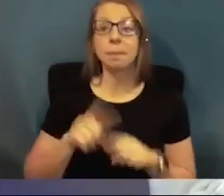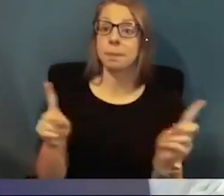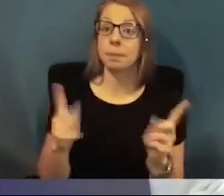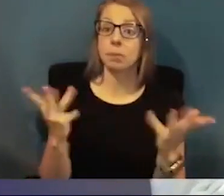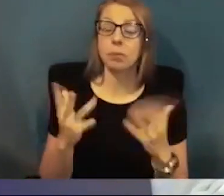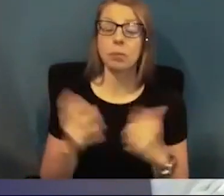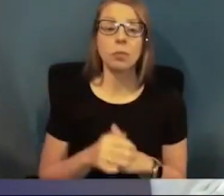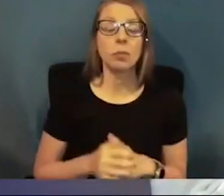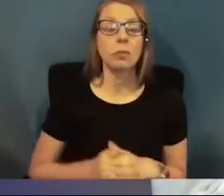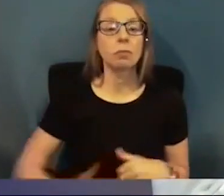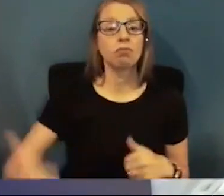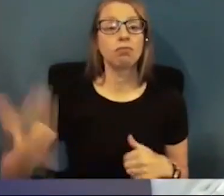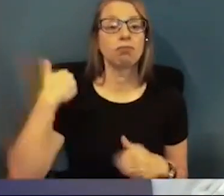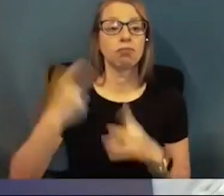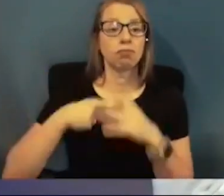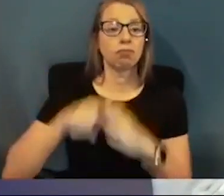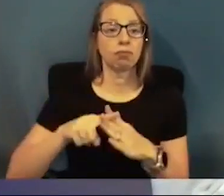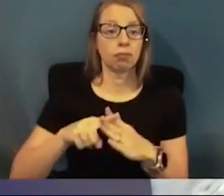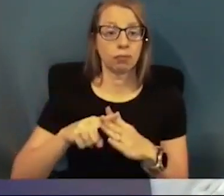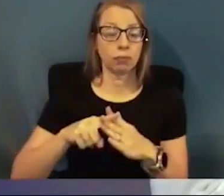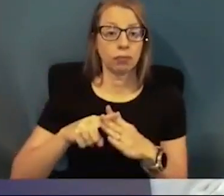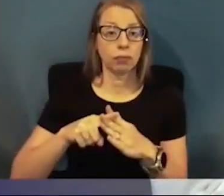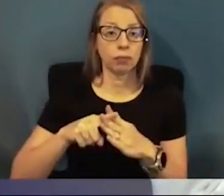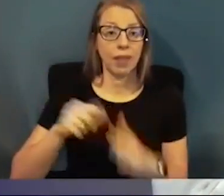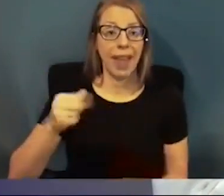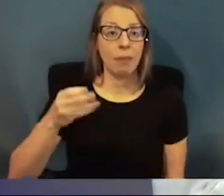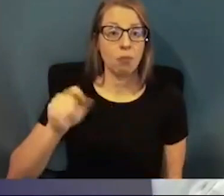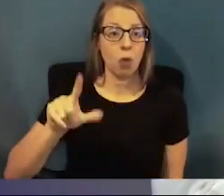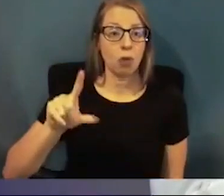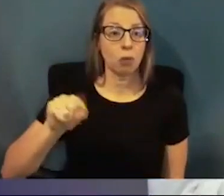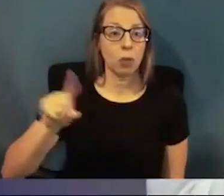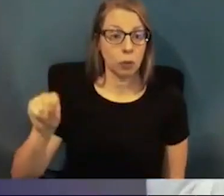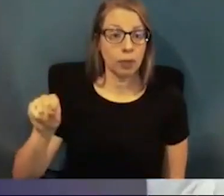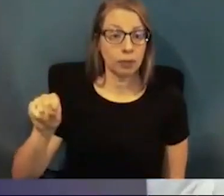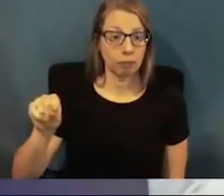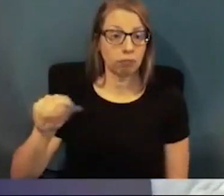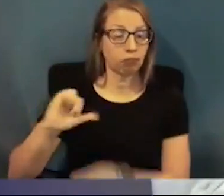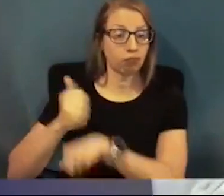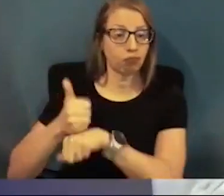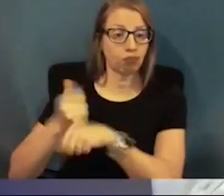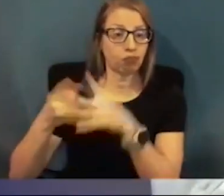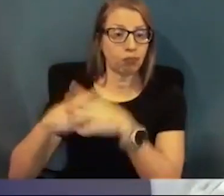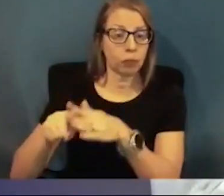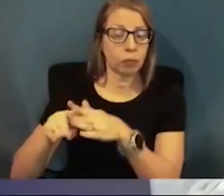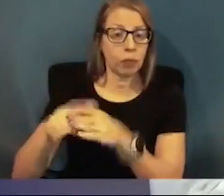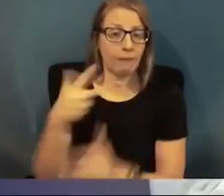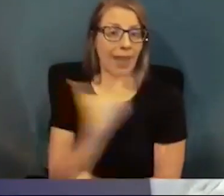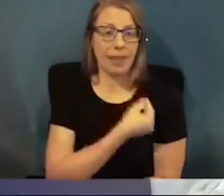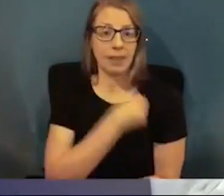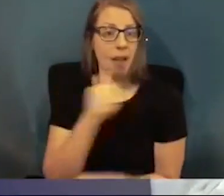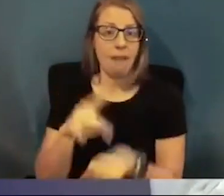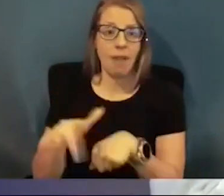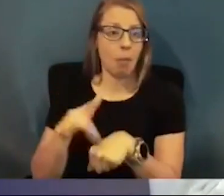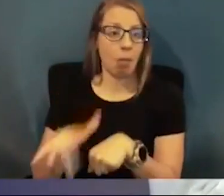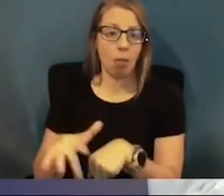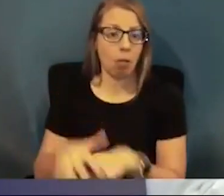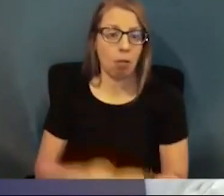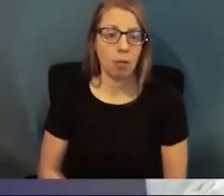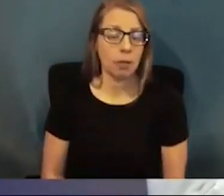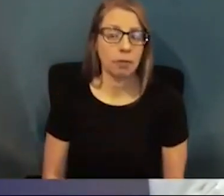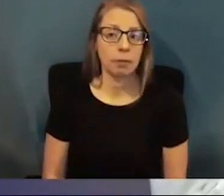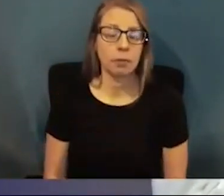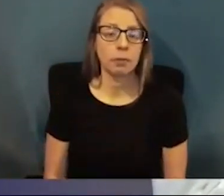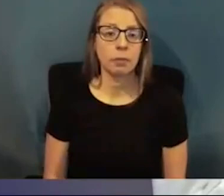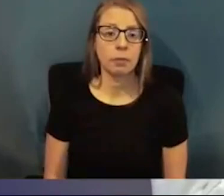started over a year ago in April of 2020, the vaccines weren't available. We were not able to